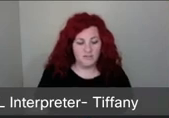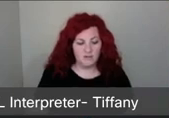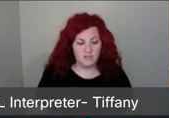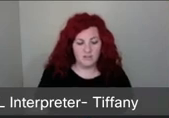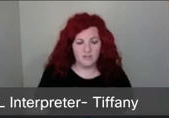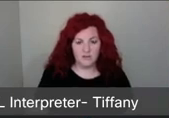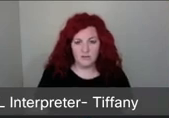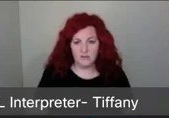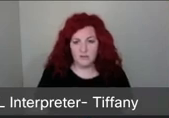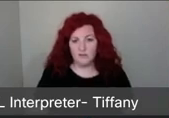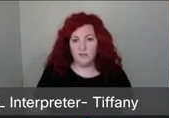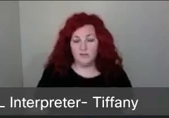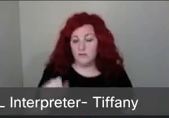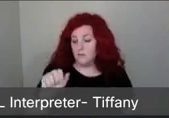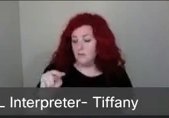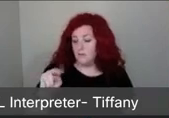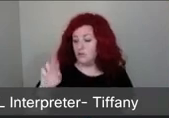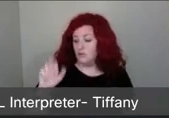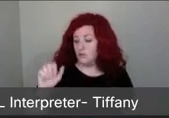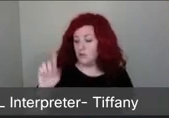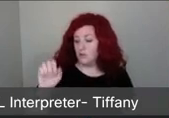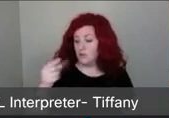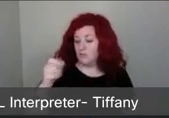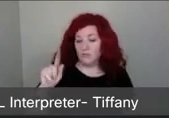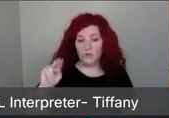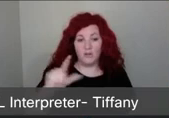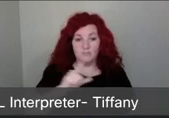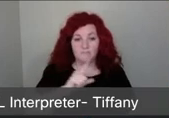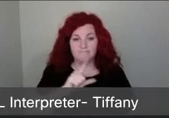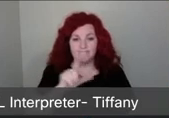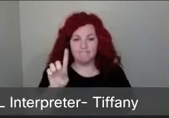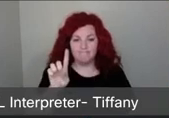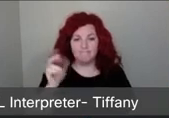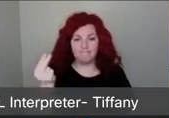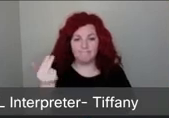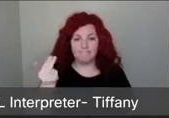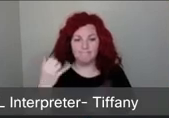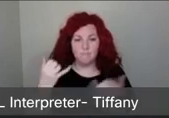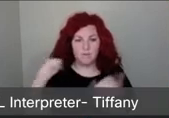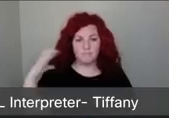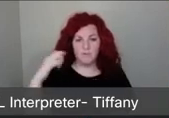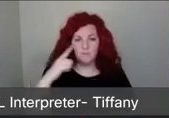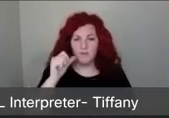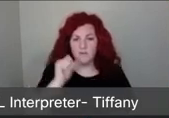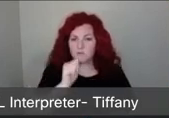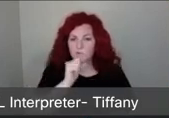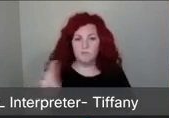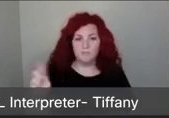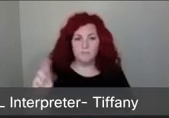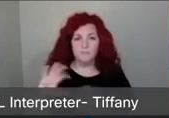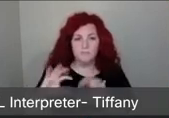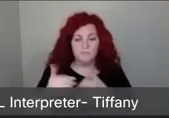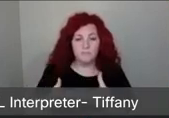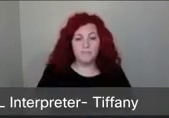Good evening, my name is Sandra Dowling. I'm the Legislative District Chairman for the current Legislative District 13 for the Arizona Republican Party. I